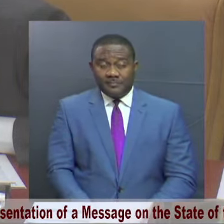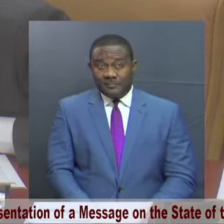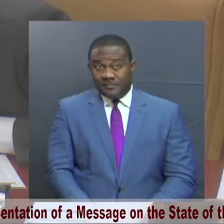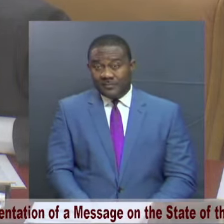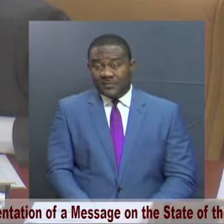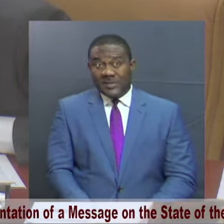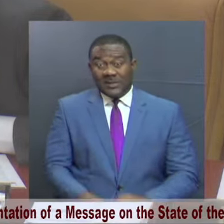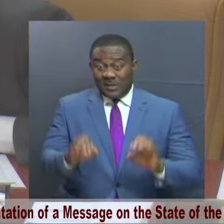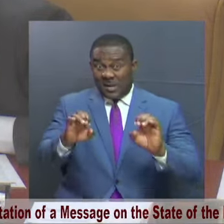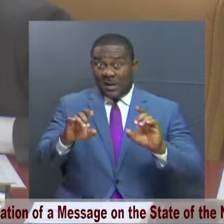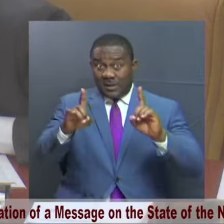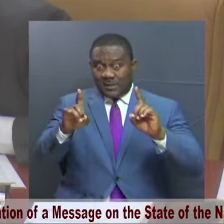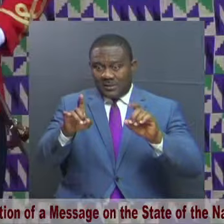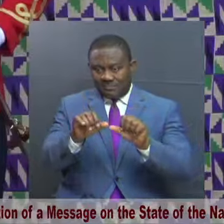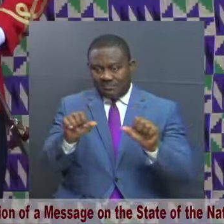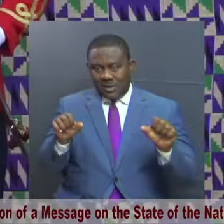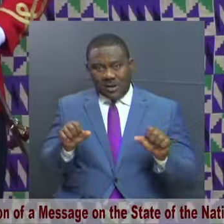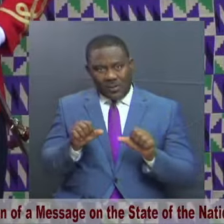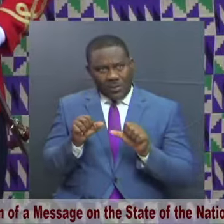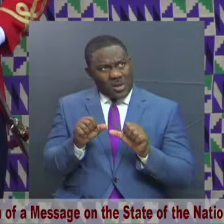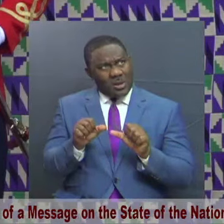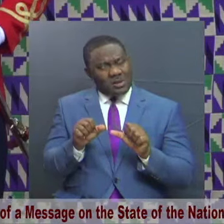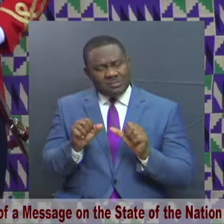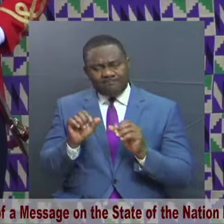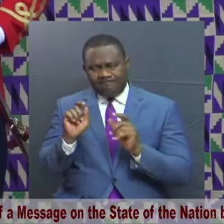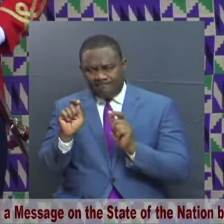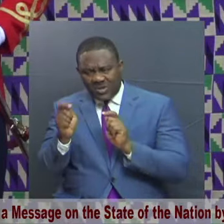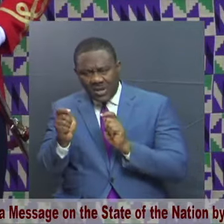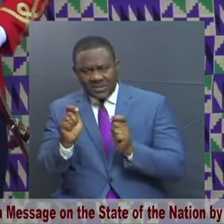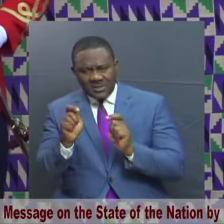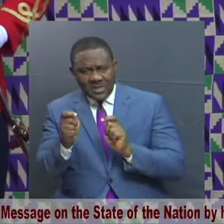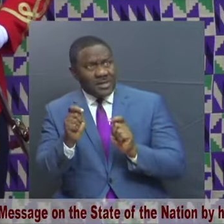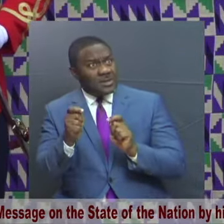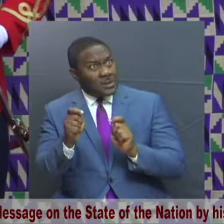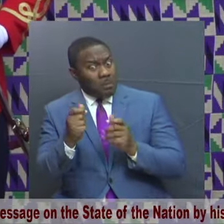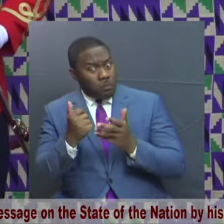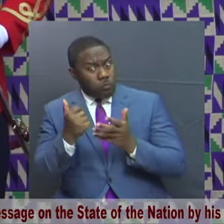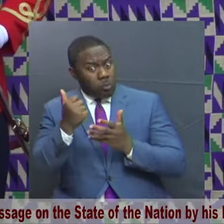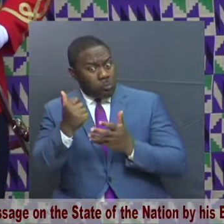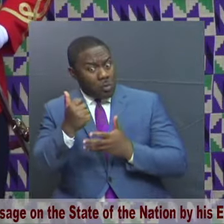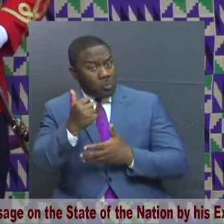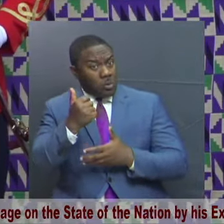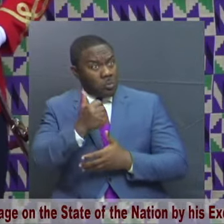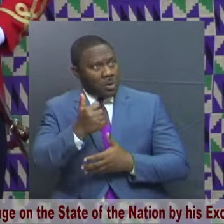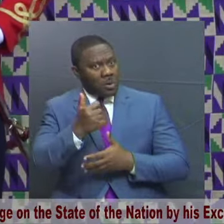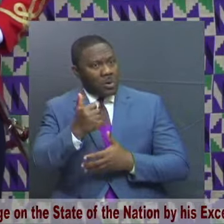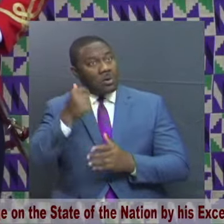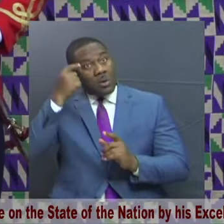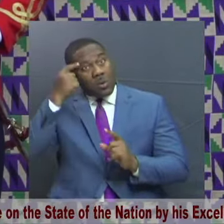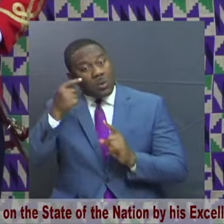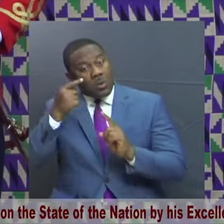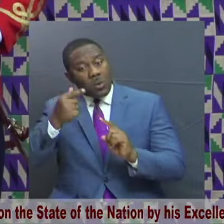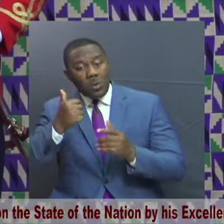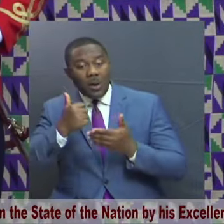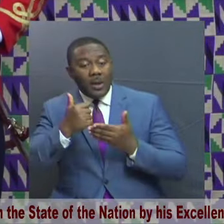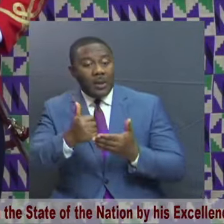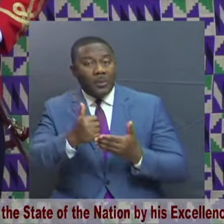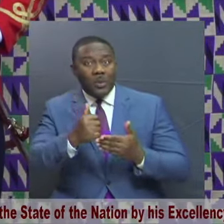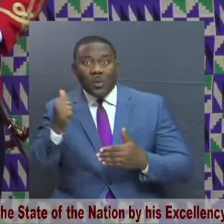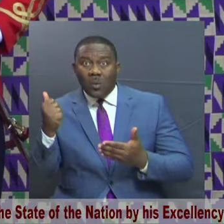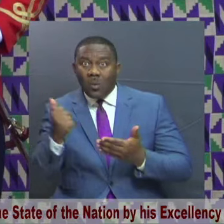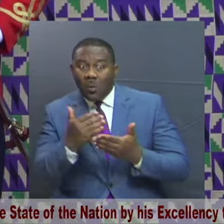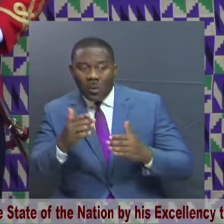the sector has been to improve learning outcomes and ensure every child that goes through our education